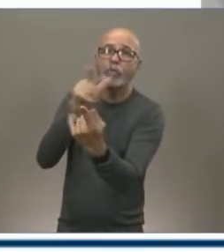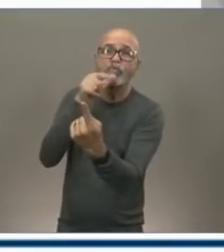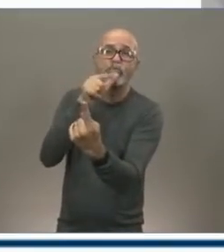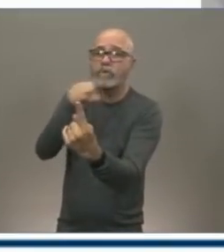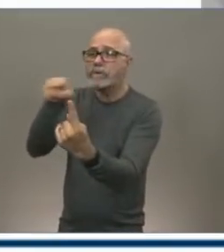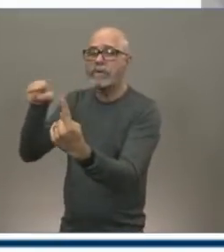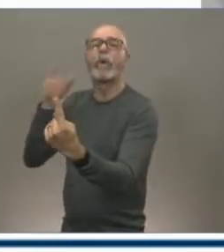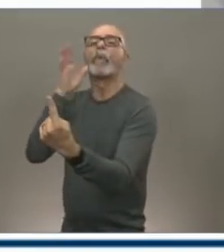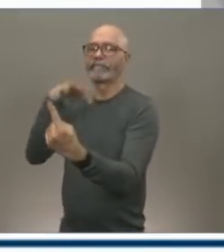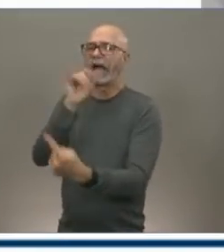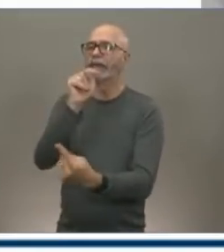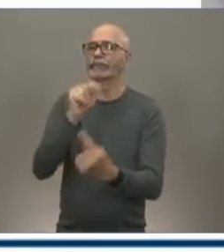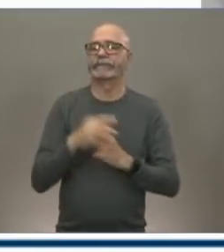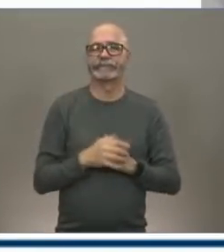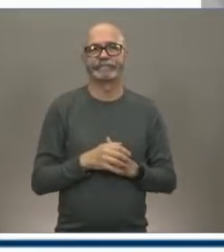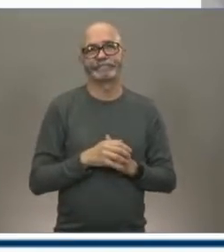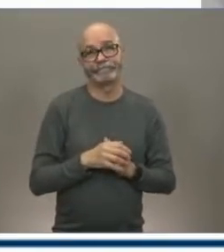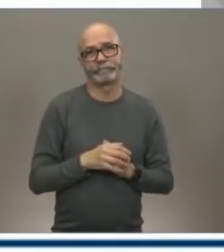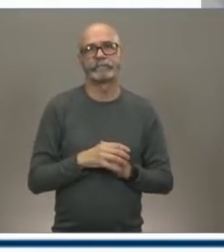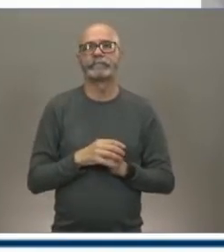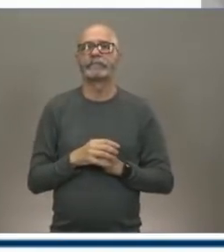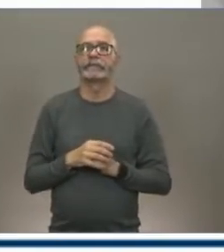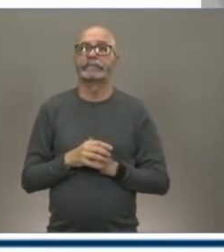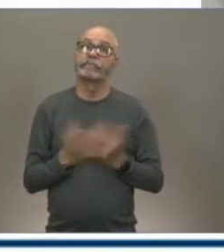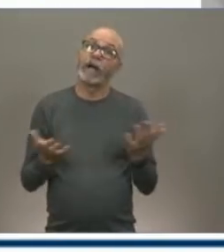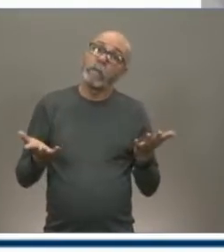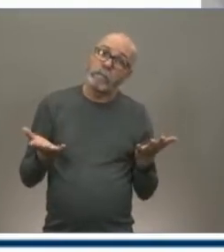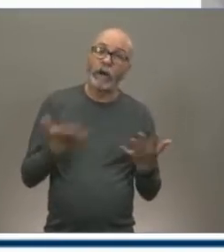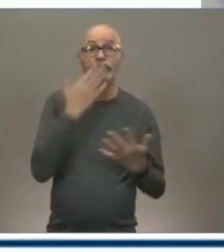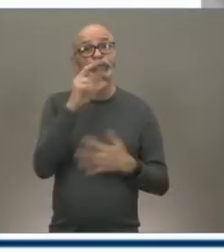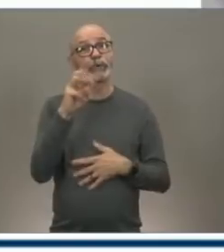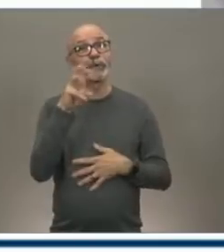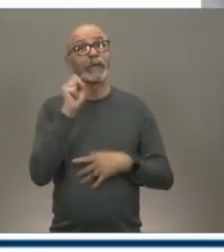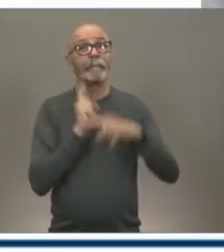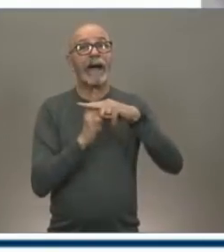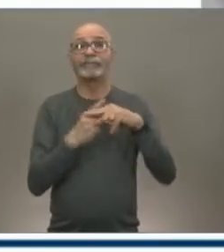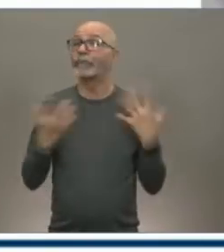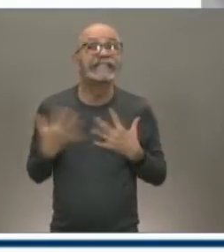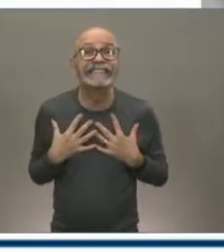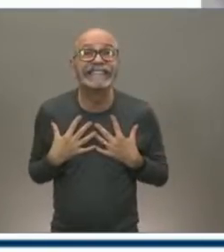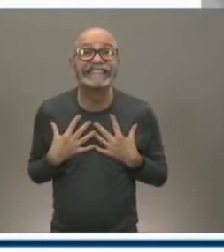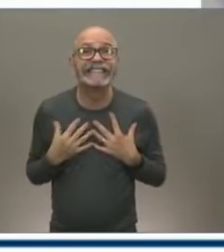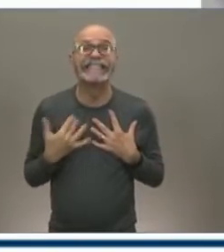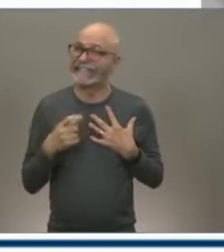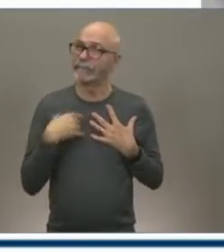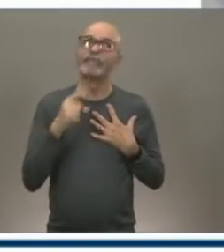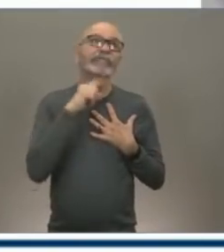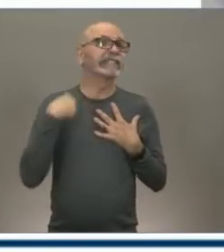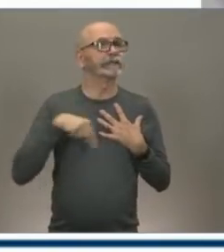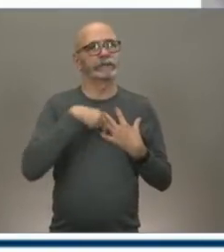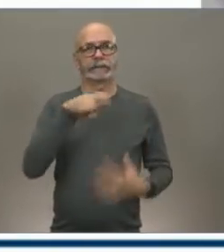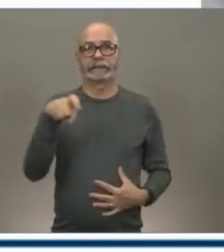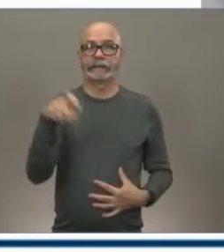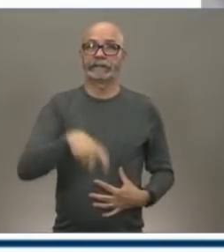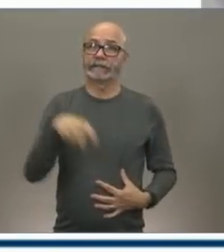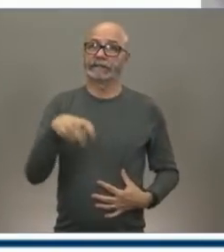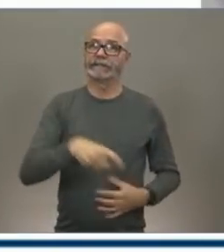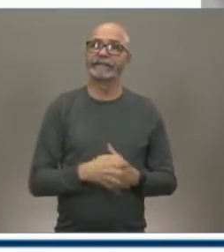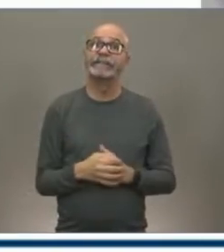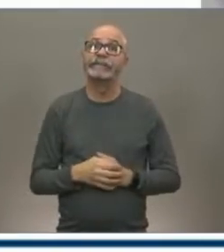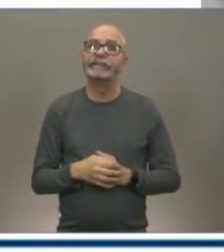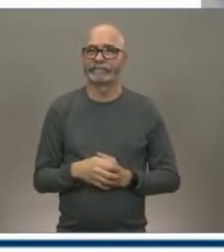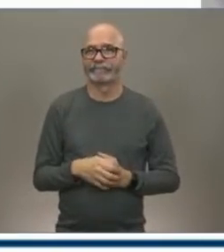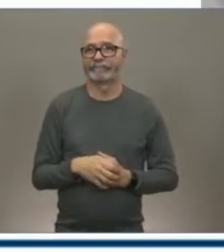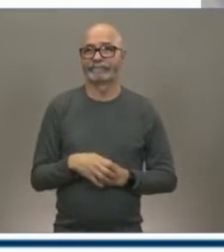COVID. But I want to focus on some good news, and we could all use some good news. On December 15th, 1 week from today,